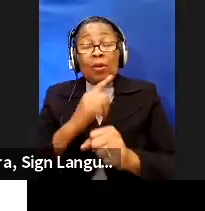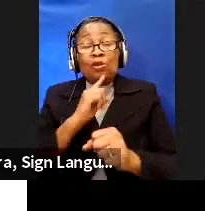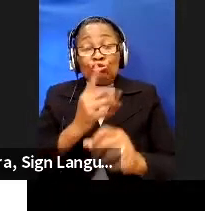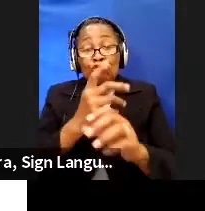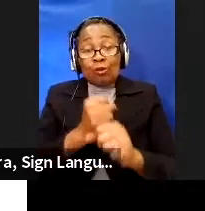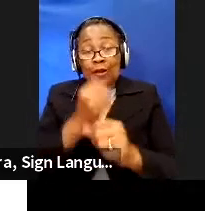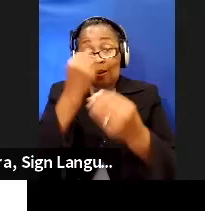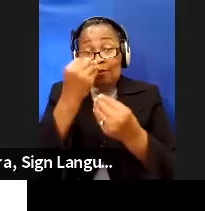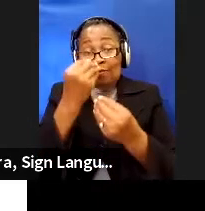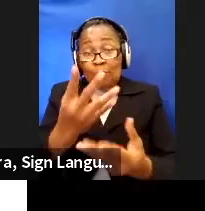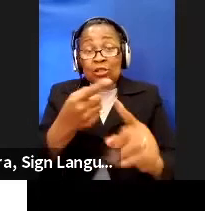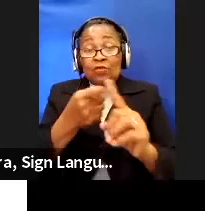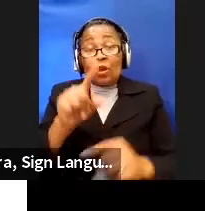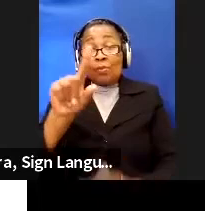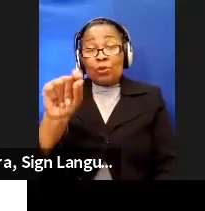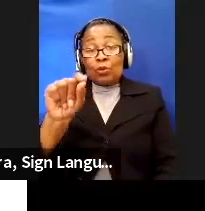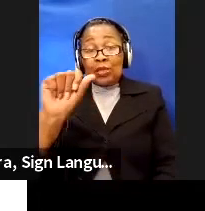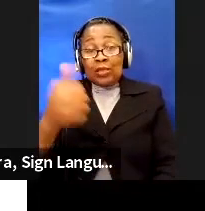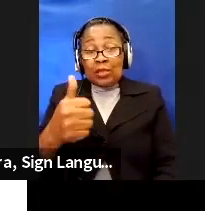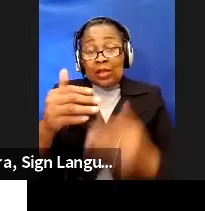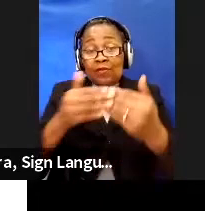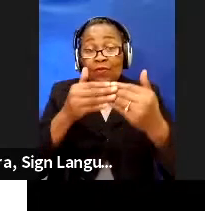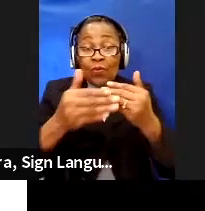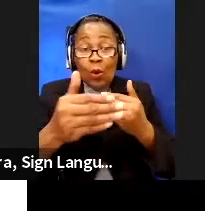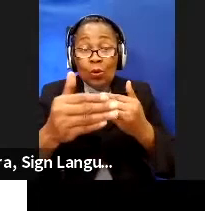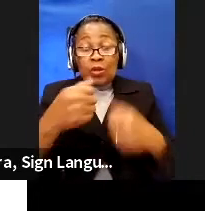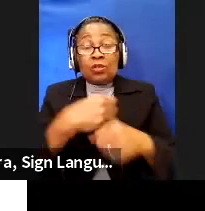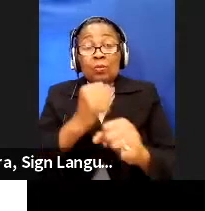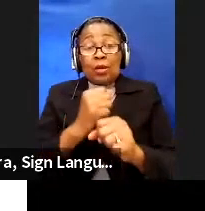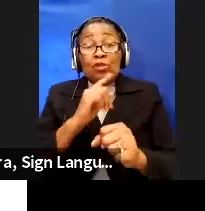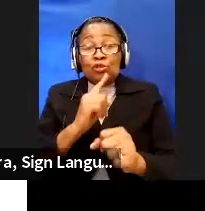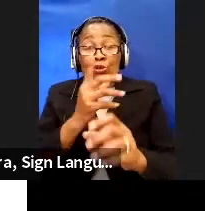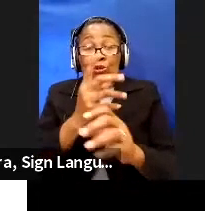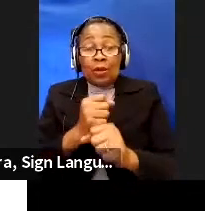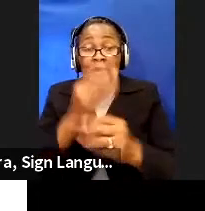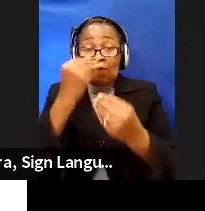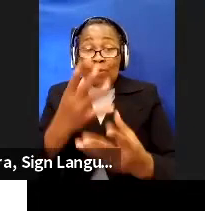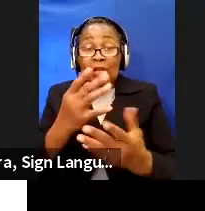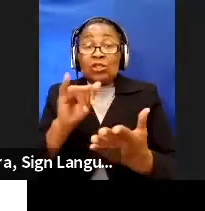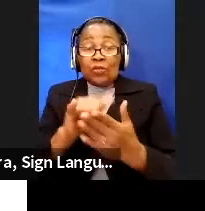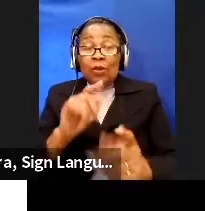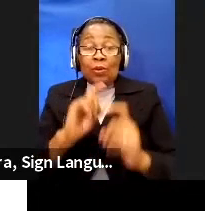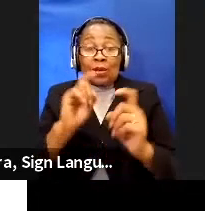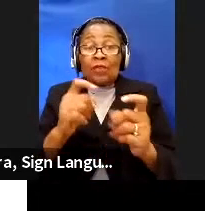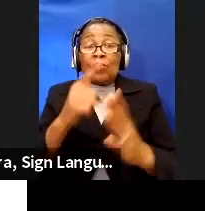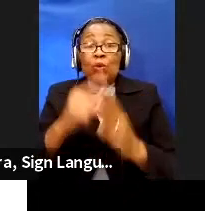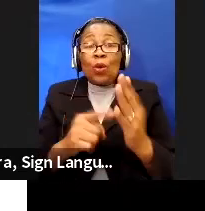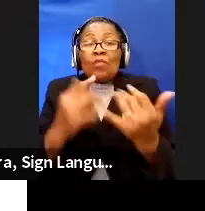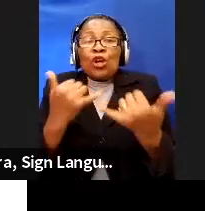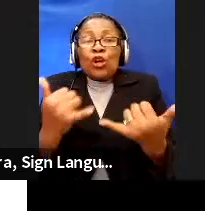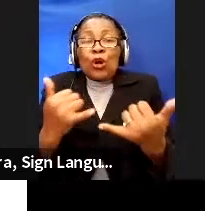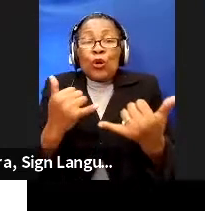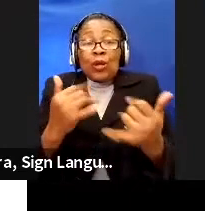2010 forward so that you're sure you're getting information that is going to give you what the current